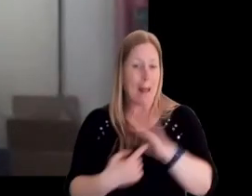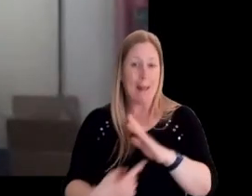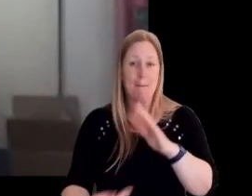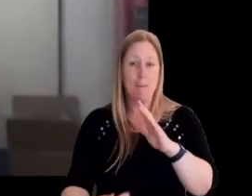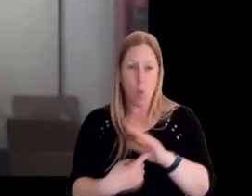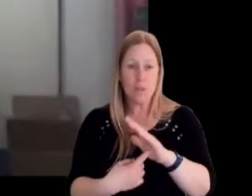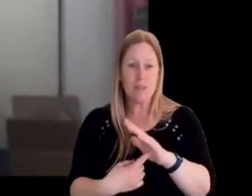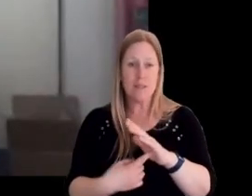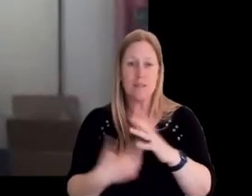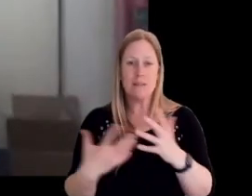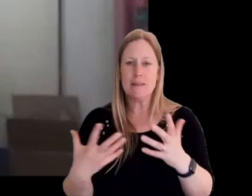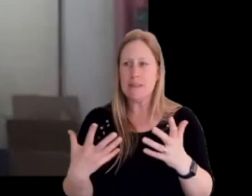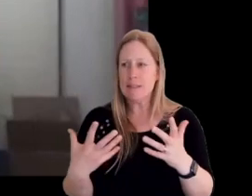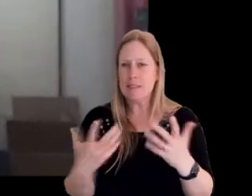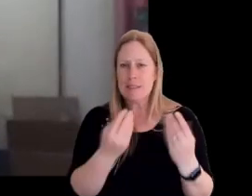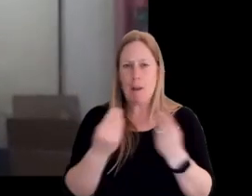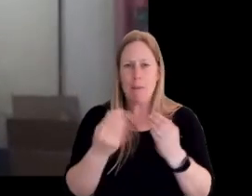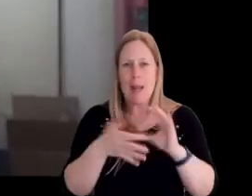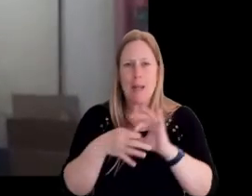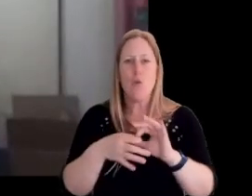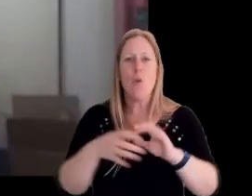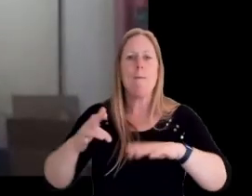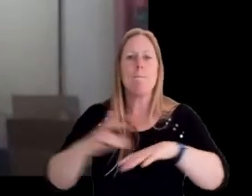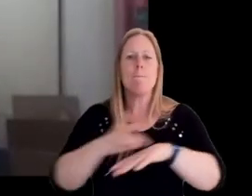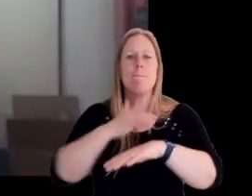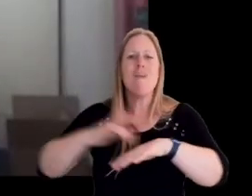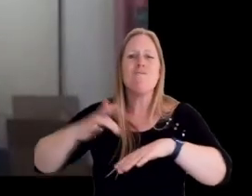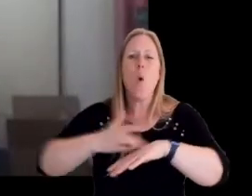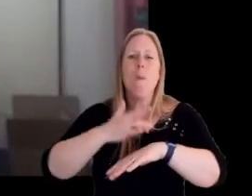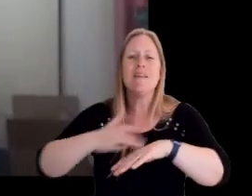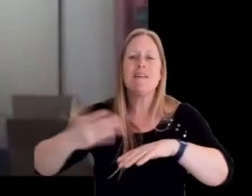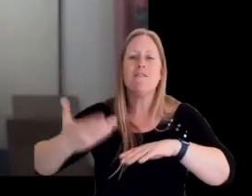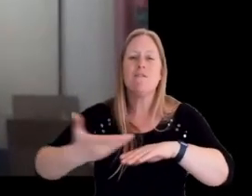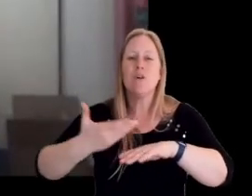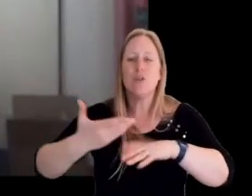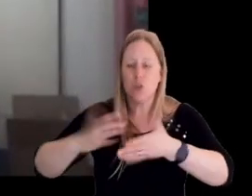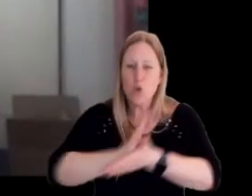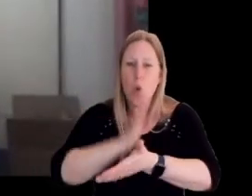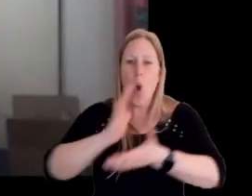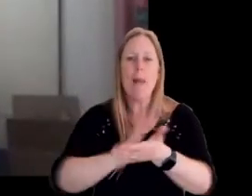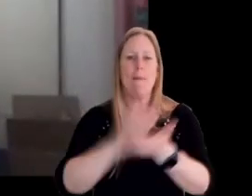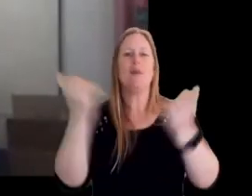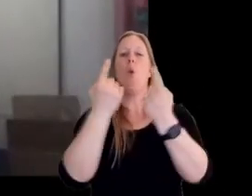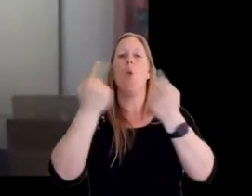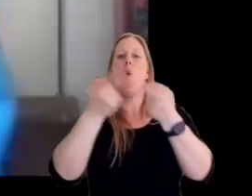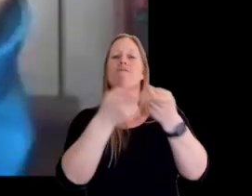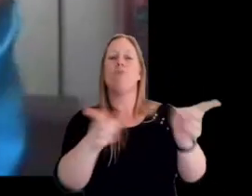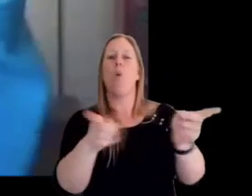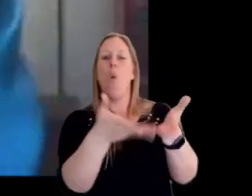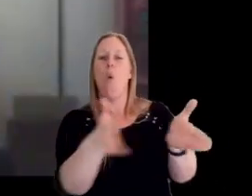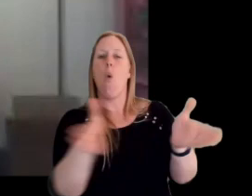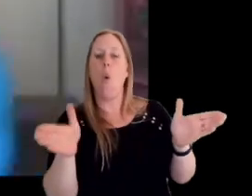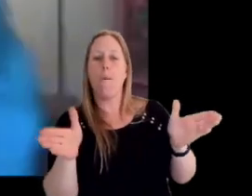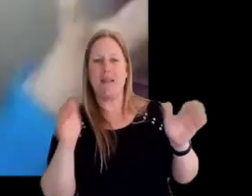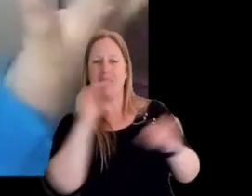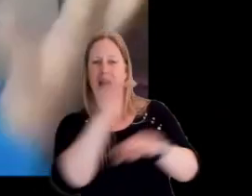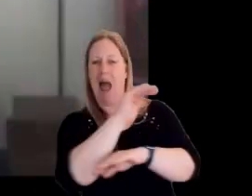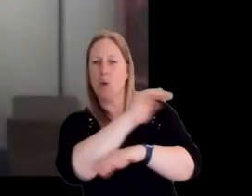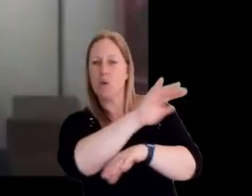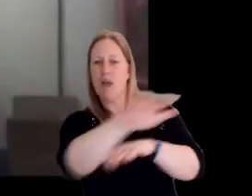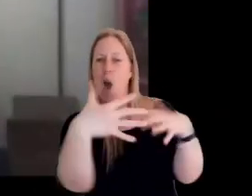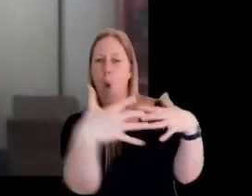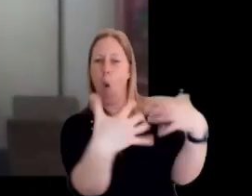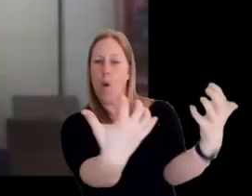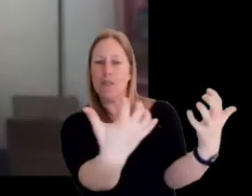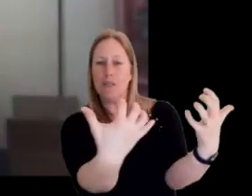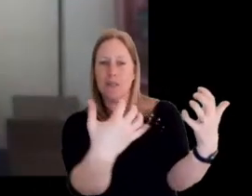There's something around kind of performative joy of like who you're doing it for, and that it being kind of present for an